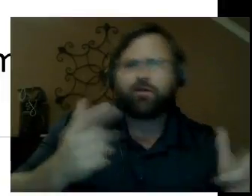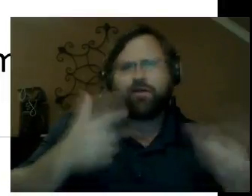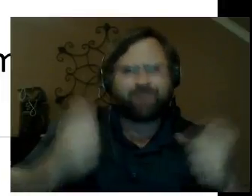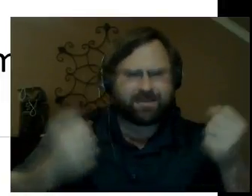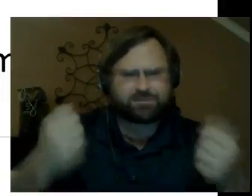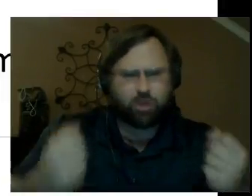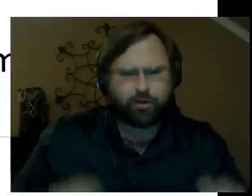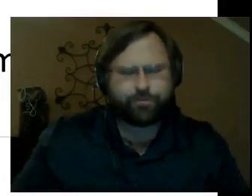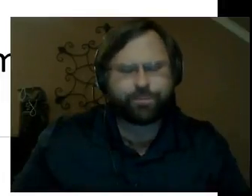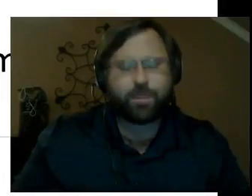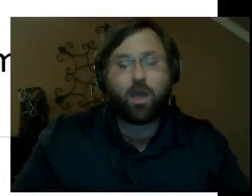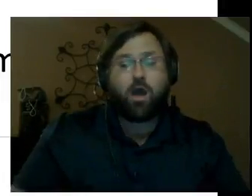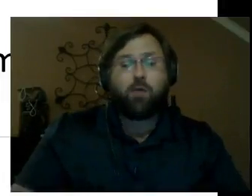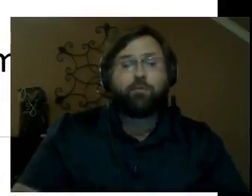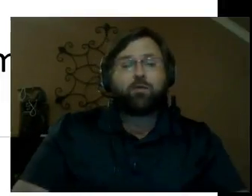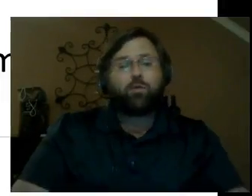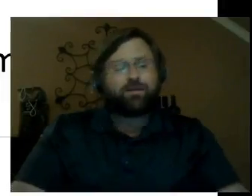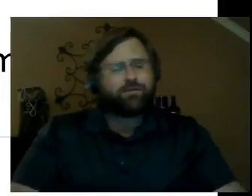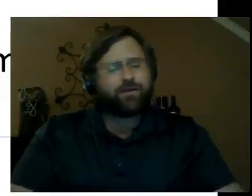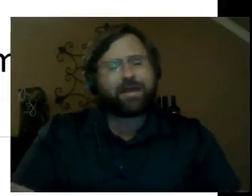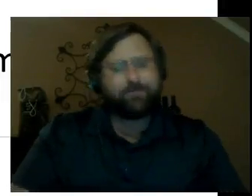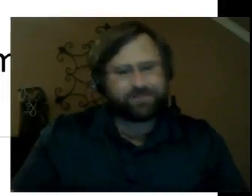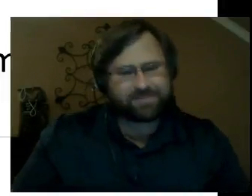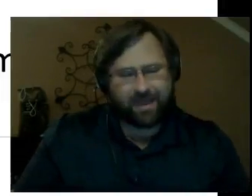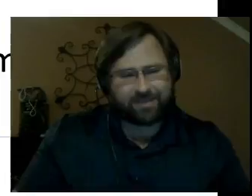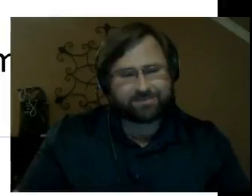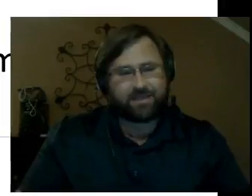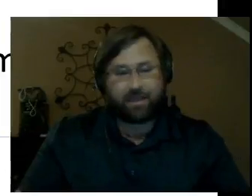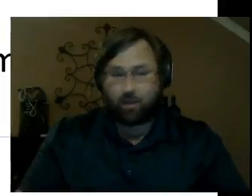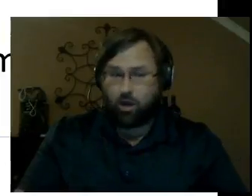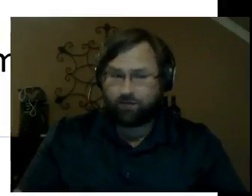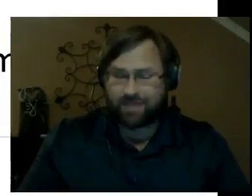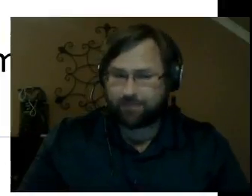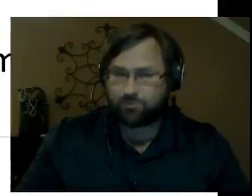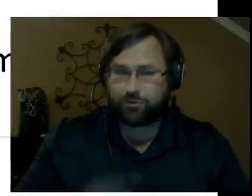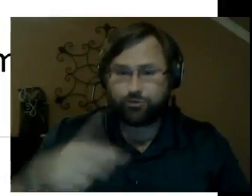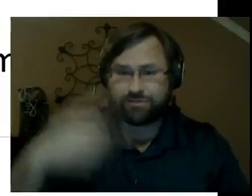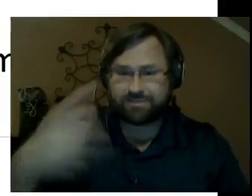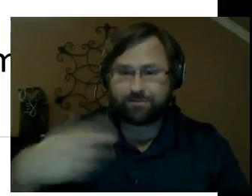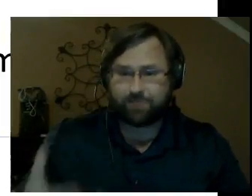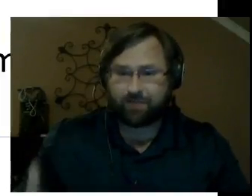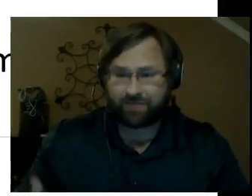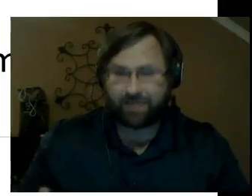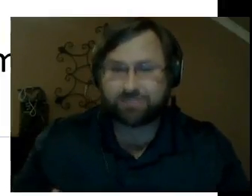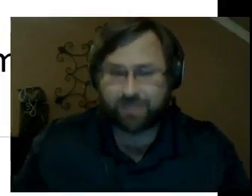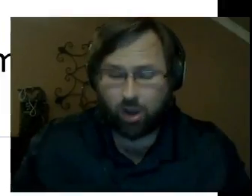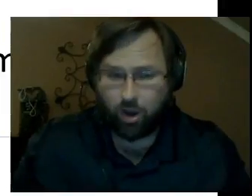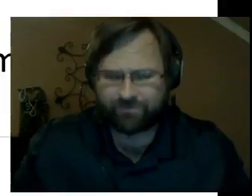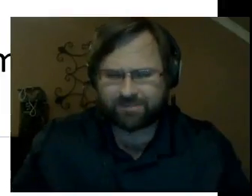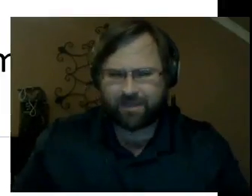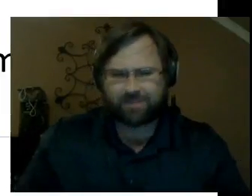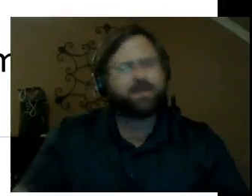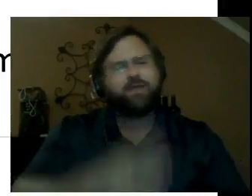car, a fast car. But whenever they're emphasized, and oftentimes when you're using some of these modifications, they